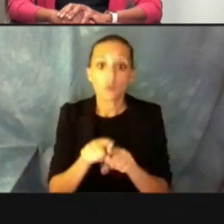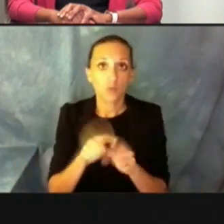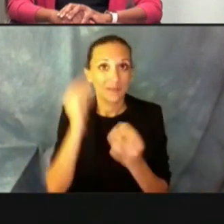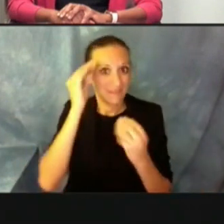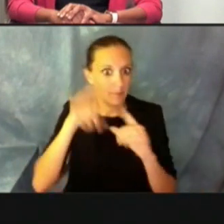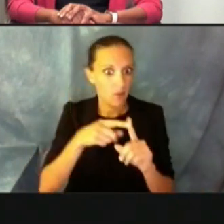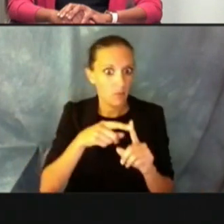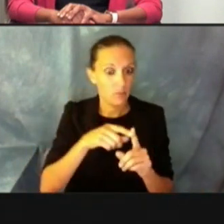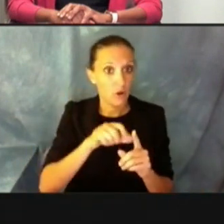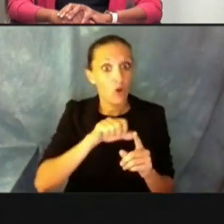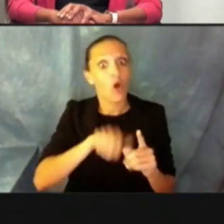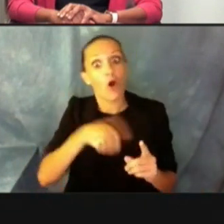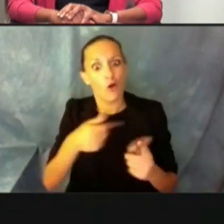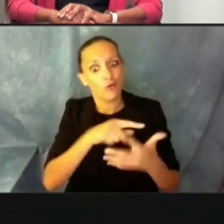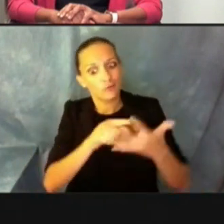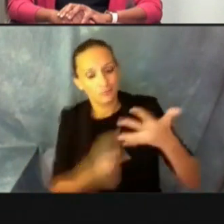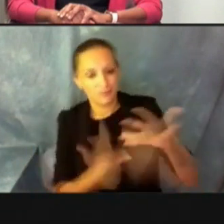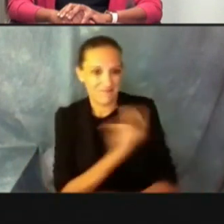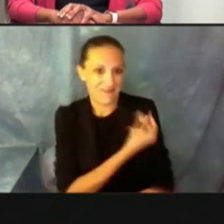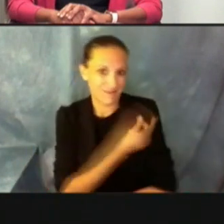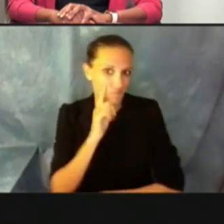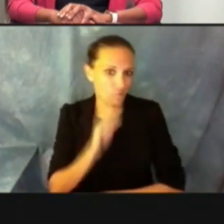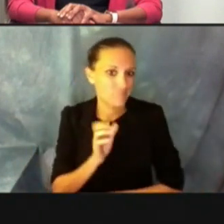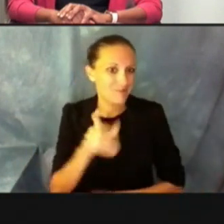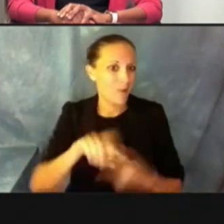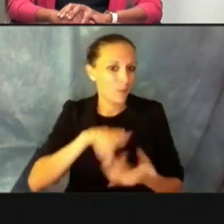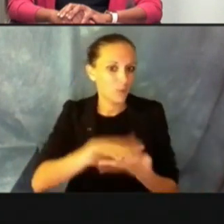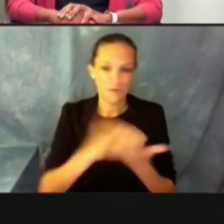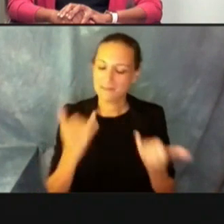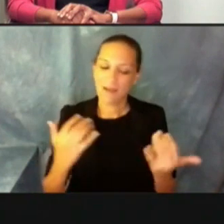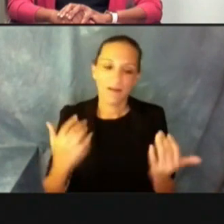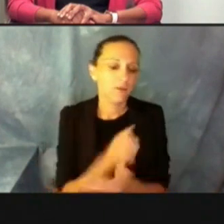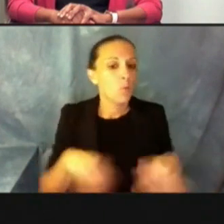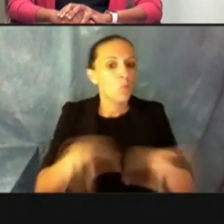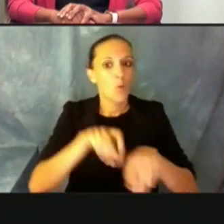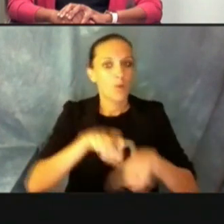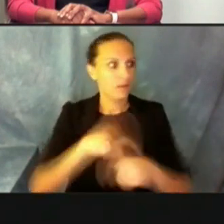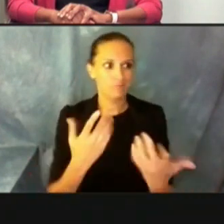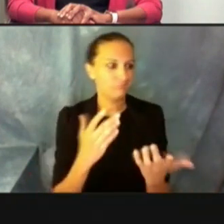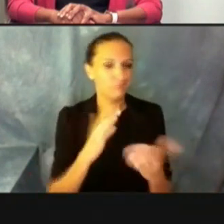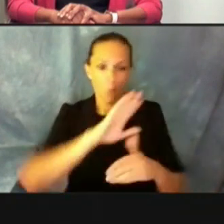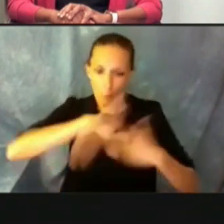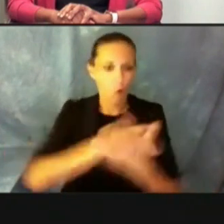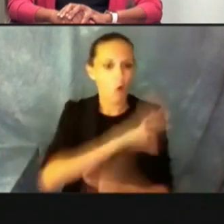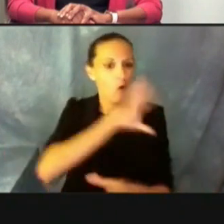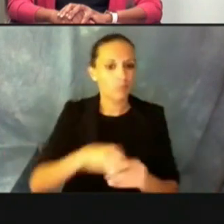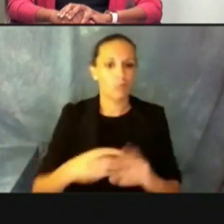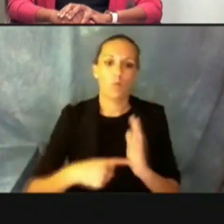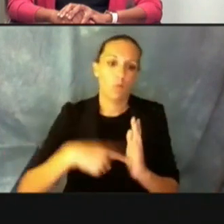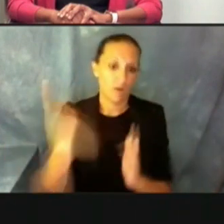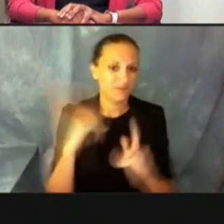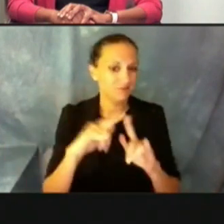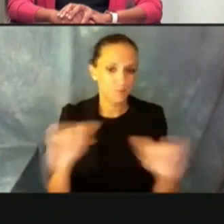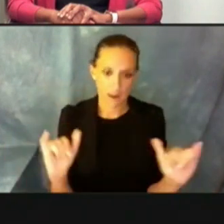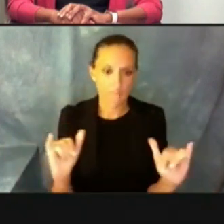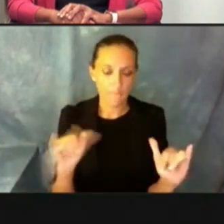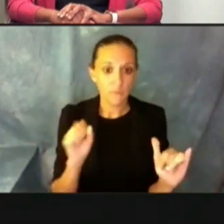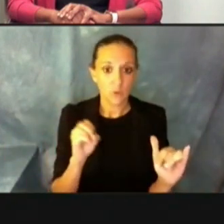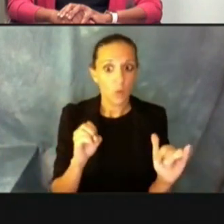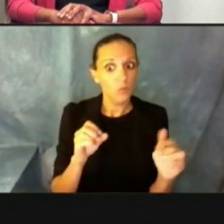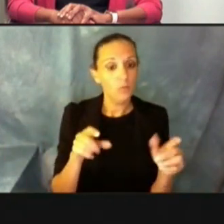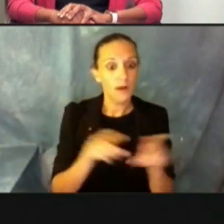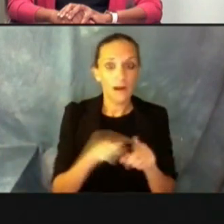their other back-to-school vaccines. This is an important time to use this as all of those things can be done at the same time. So as you're thinking